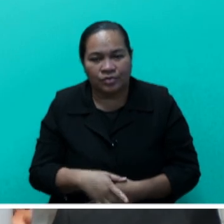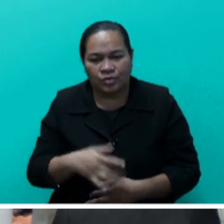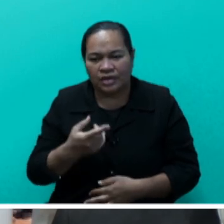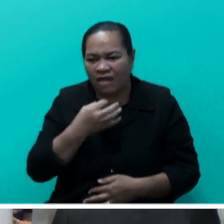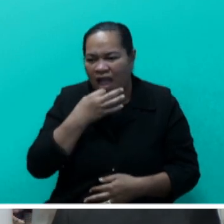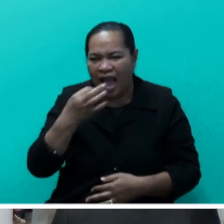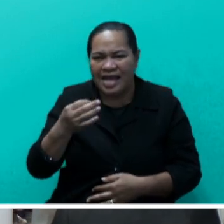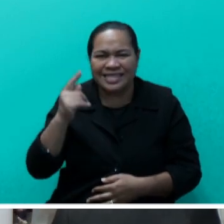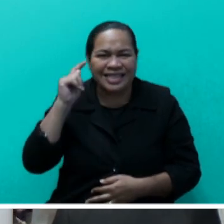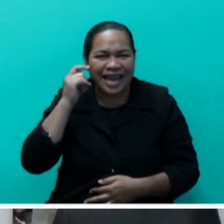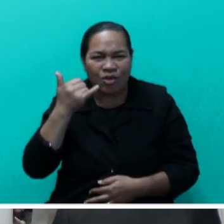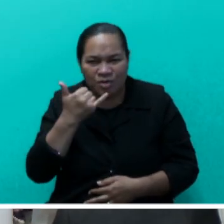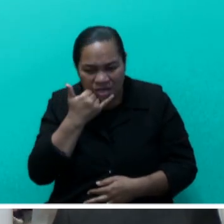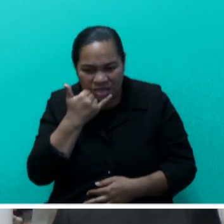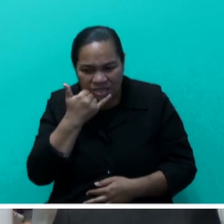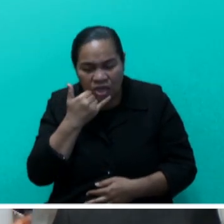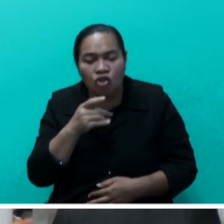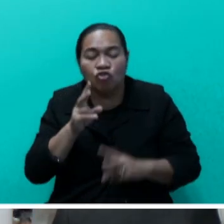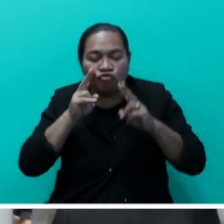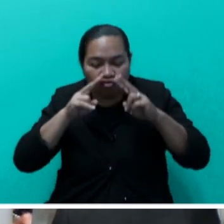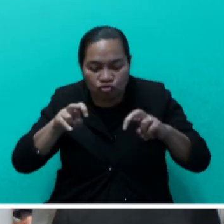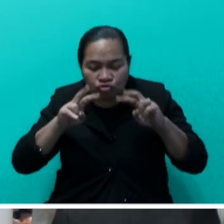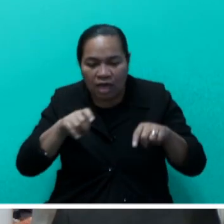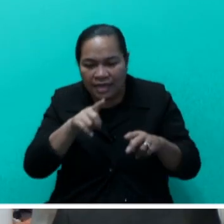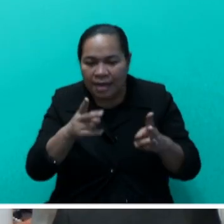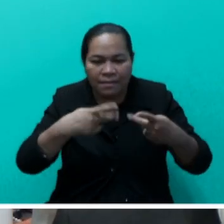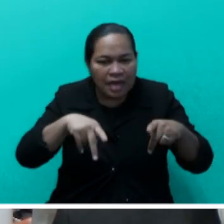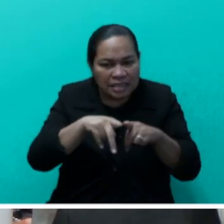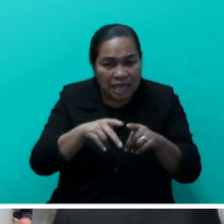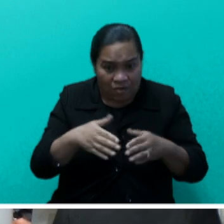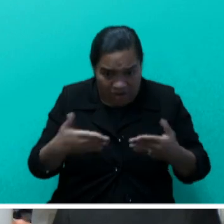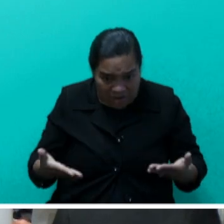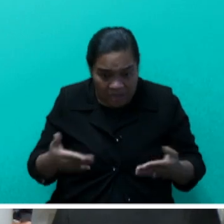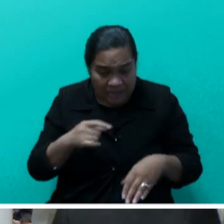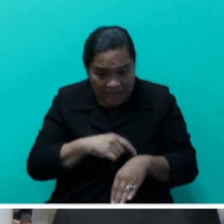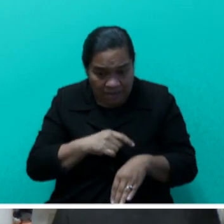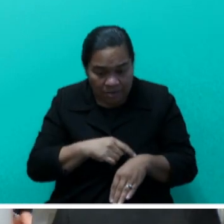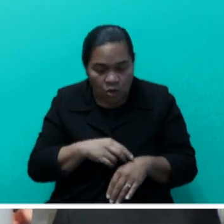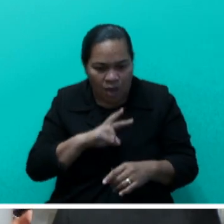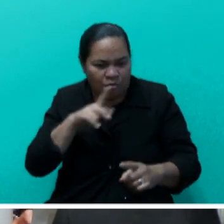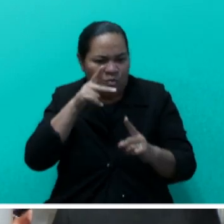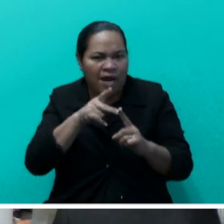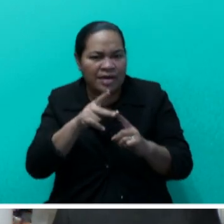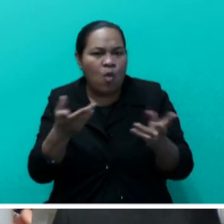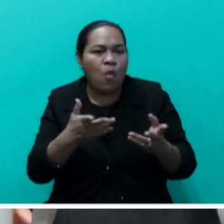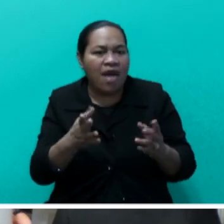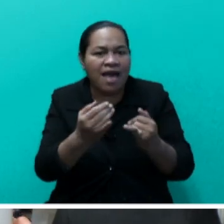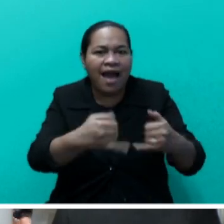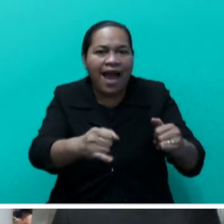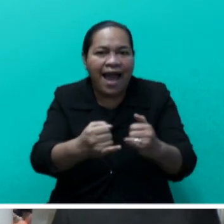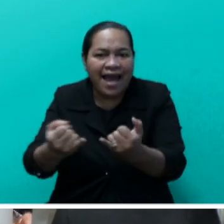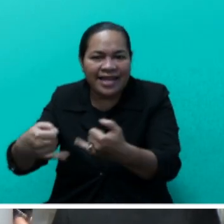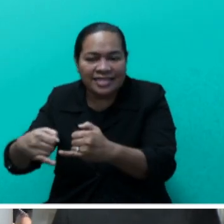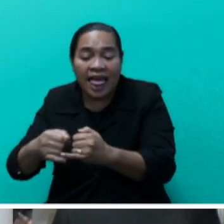Telecommunication Authority to relook at the sites. At this stage, prioritizing the maritime areas and then looking at